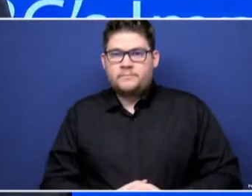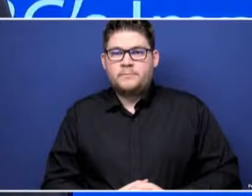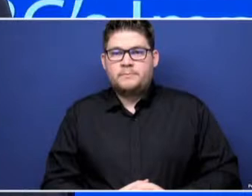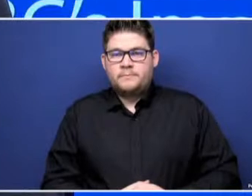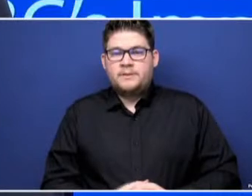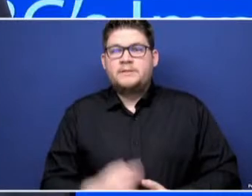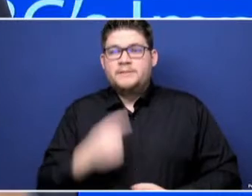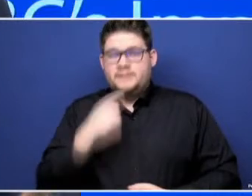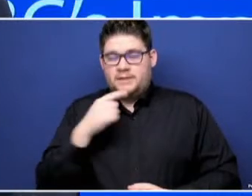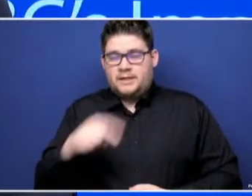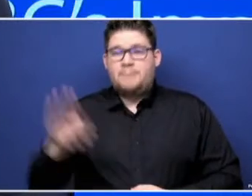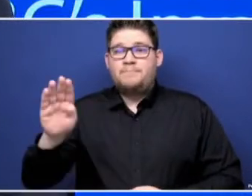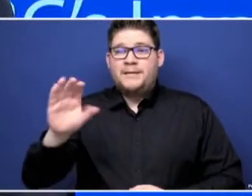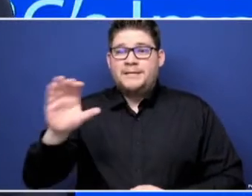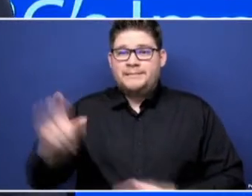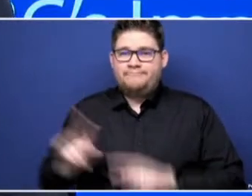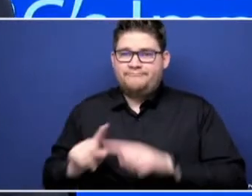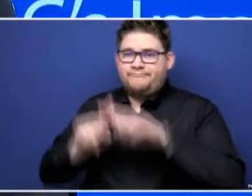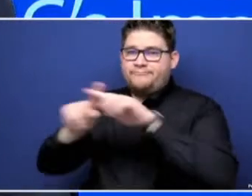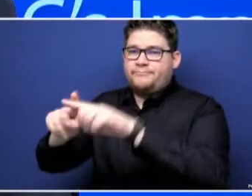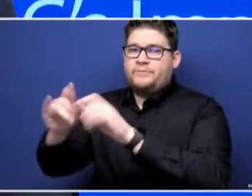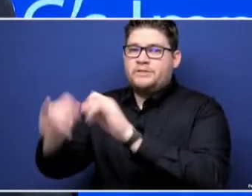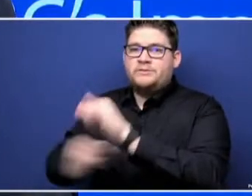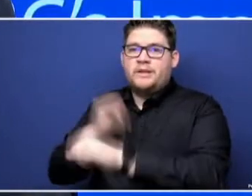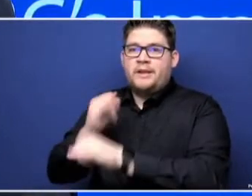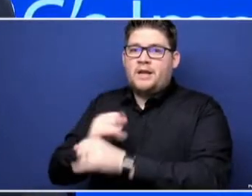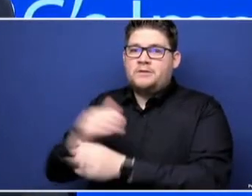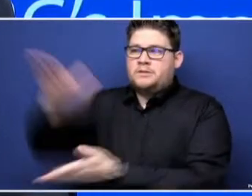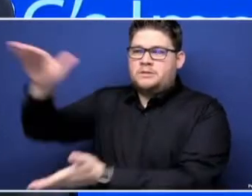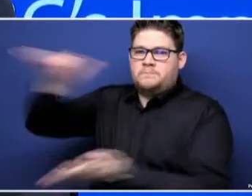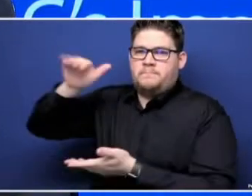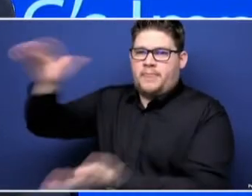extraordinary breakthrough that is being embraced around the world.